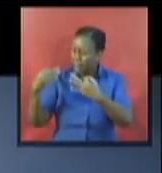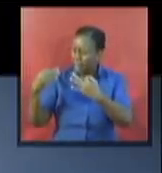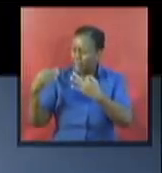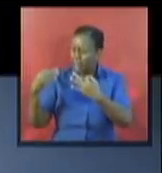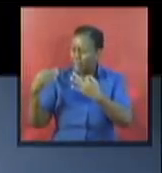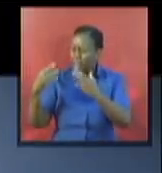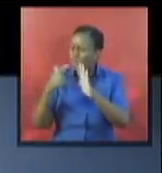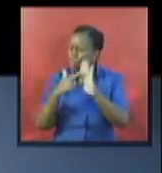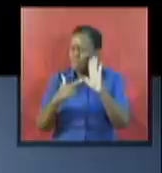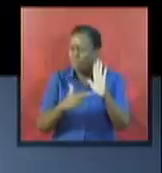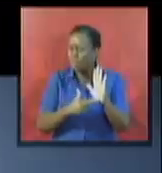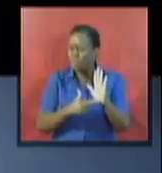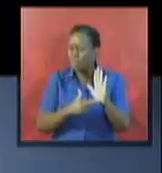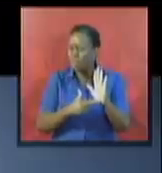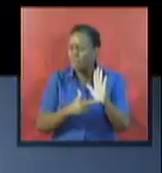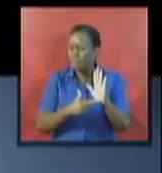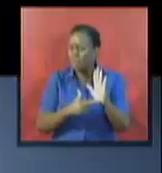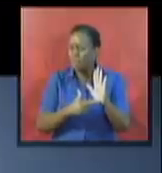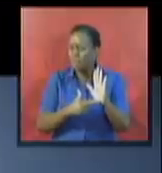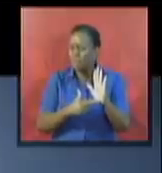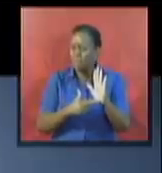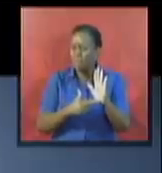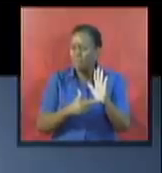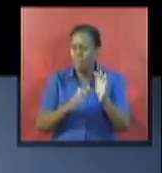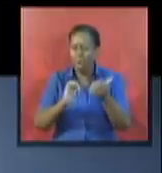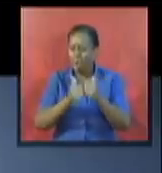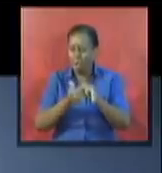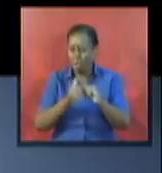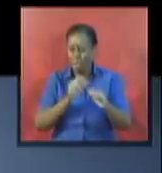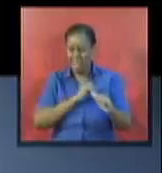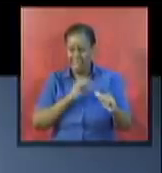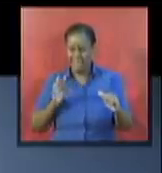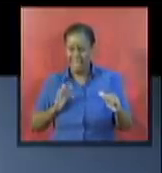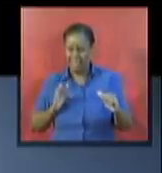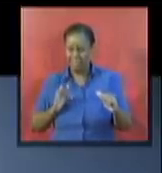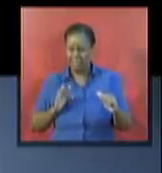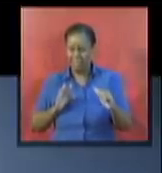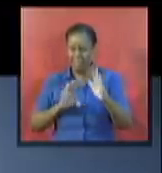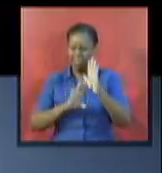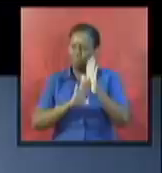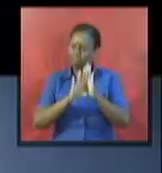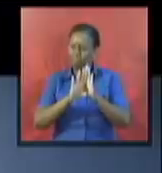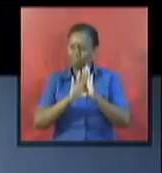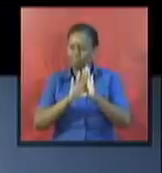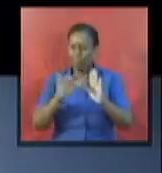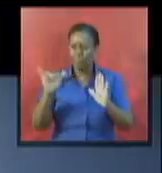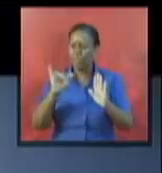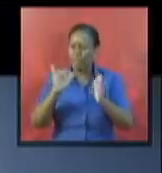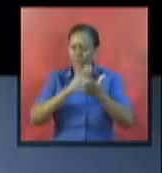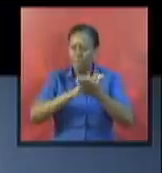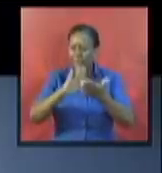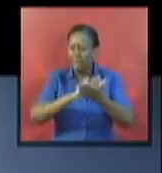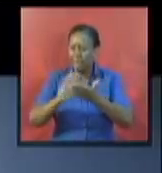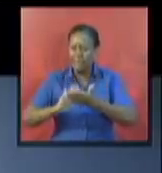development, the period for closure of sanitizing, and because my understanding is that it's varying across the board.